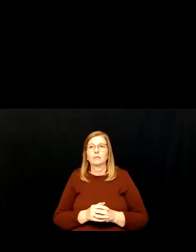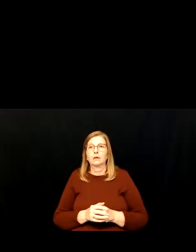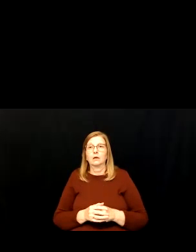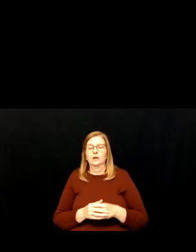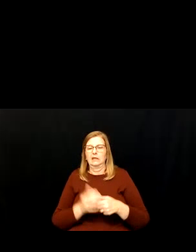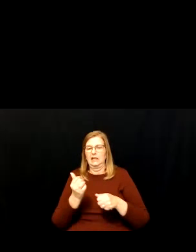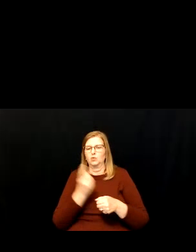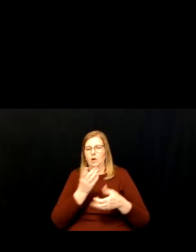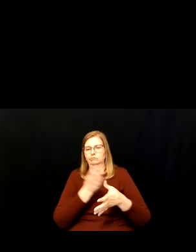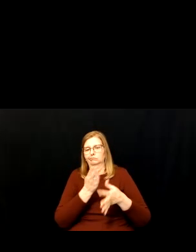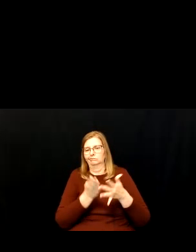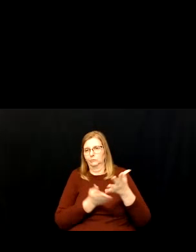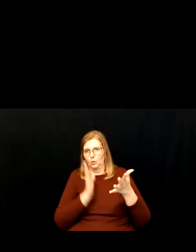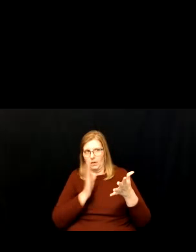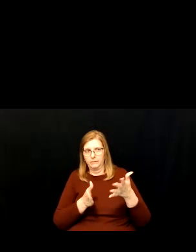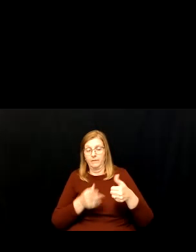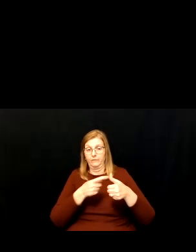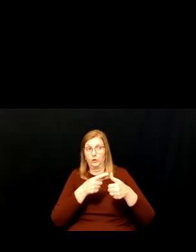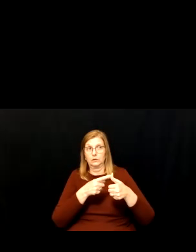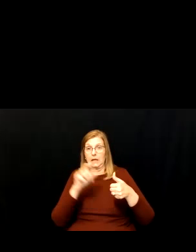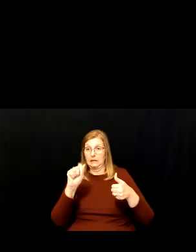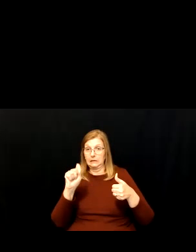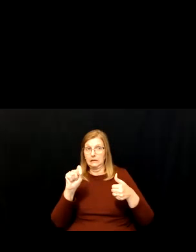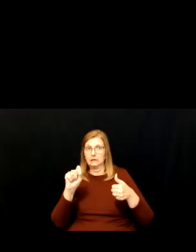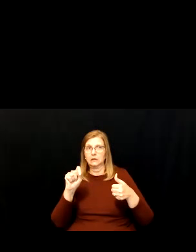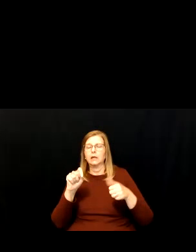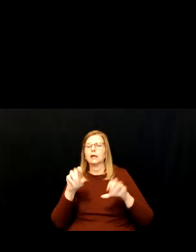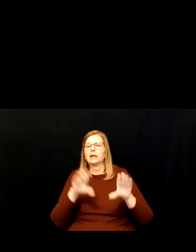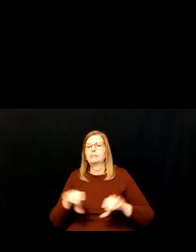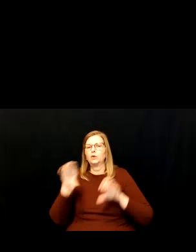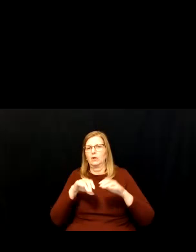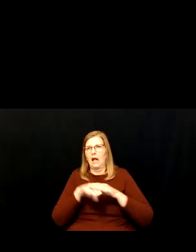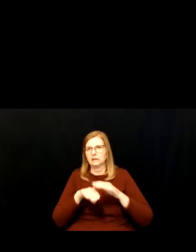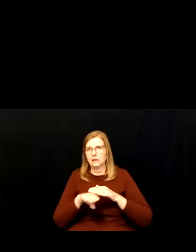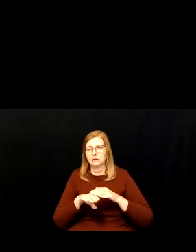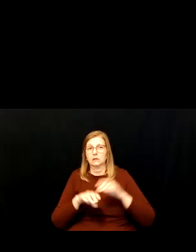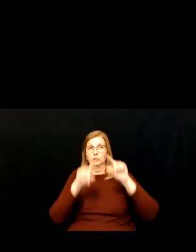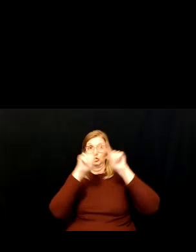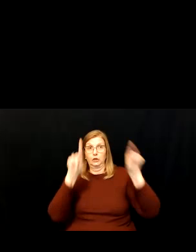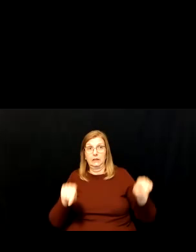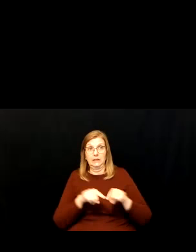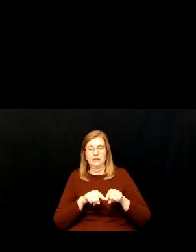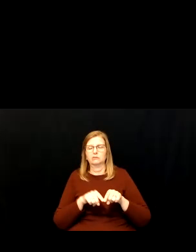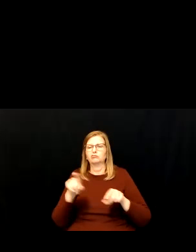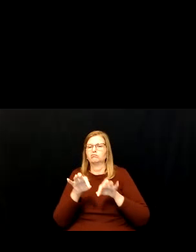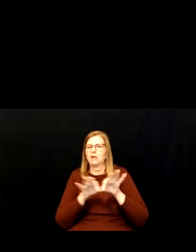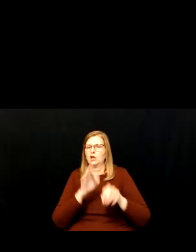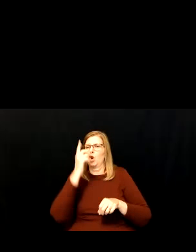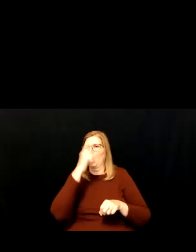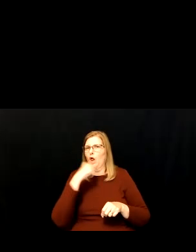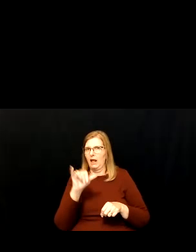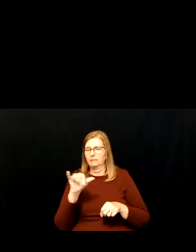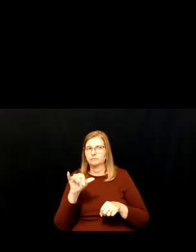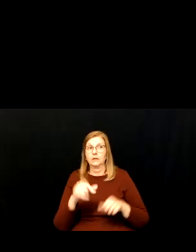each one of them. The first AT example is computer access. And on the screen, there are 2 pictures. The first one is